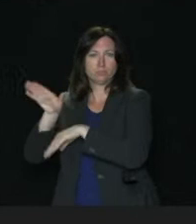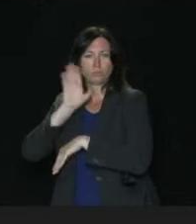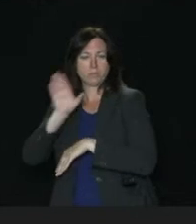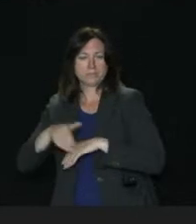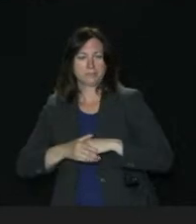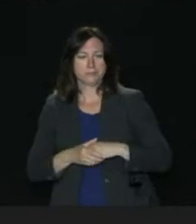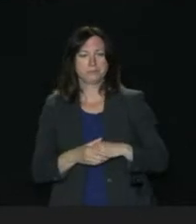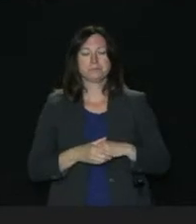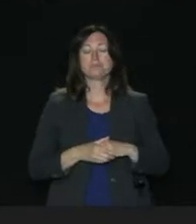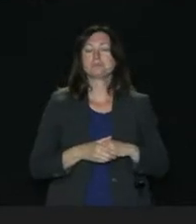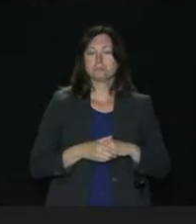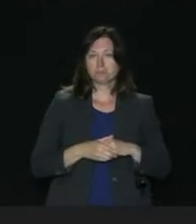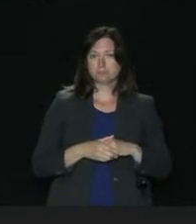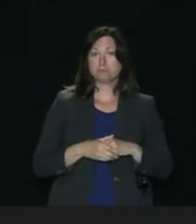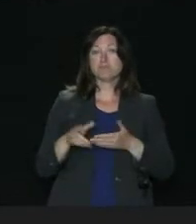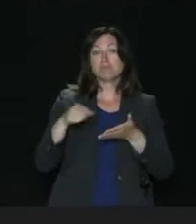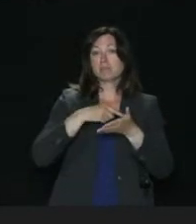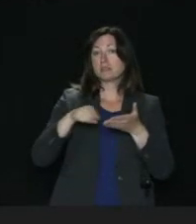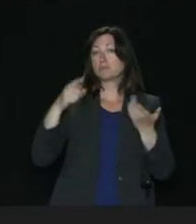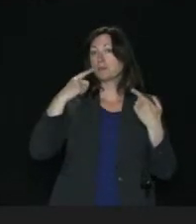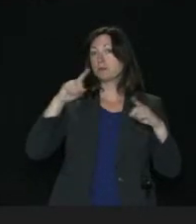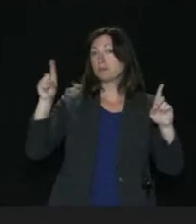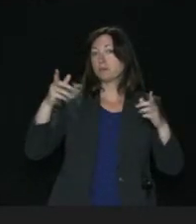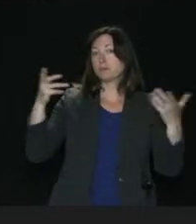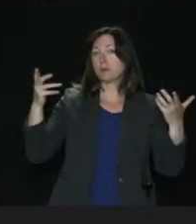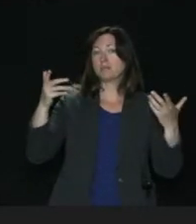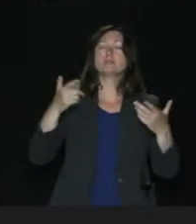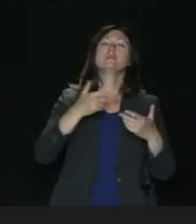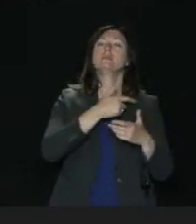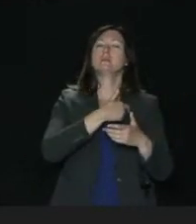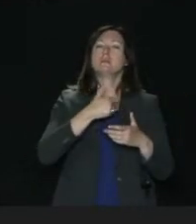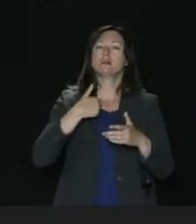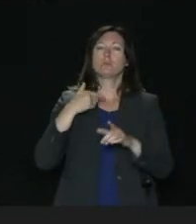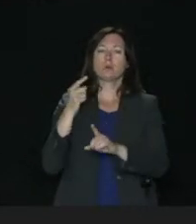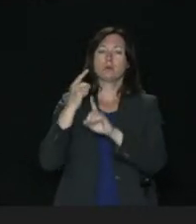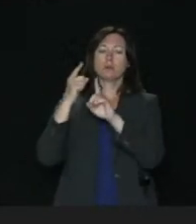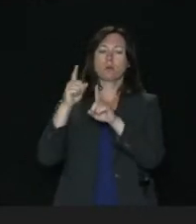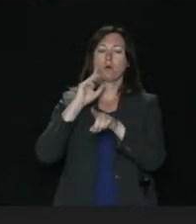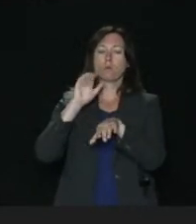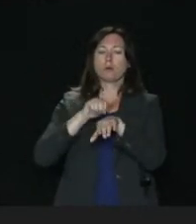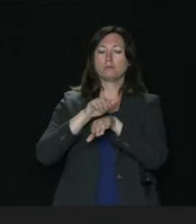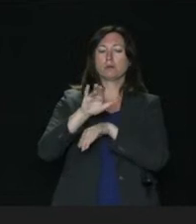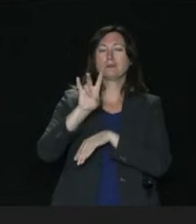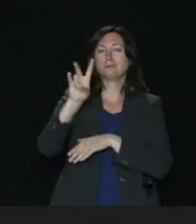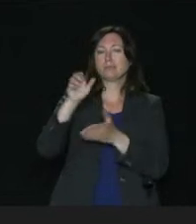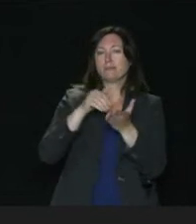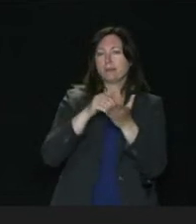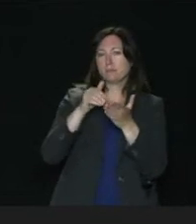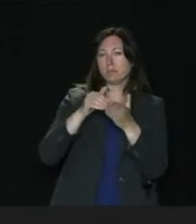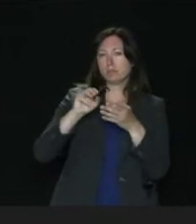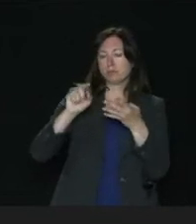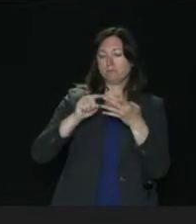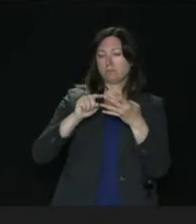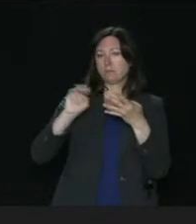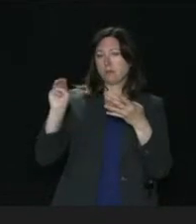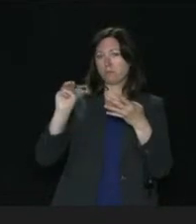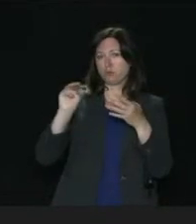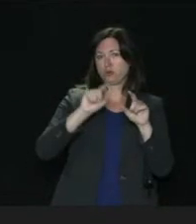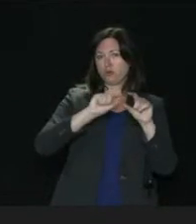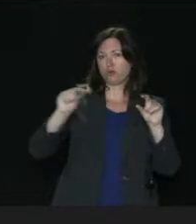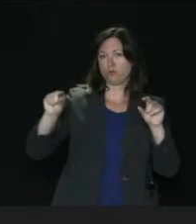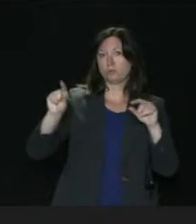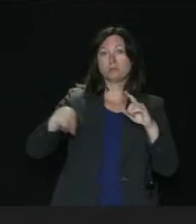As announced earlier this week, we are tracking to distribute 7 million doses of Moderna by the end of the